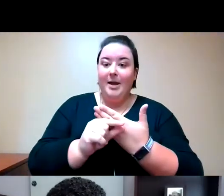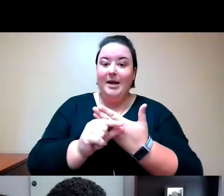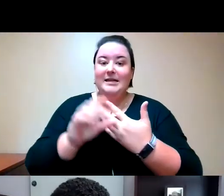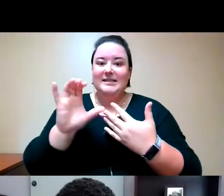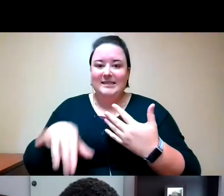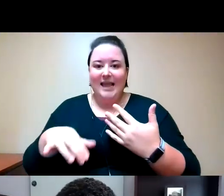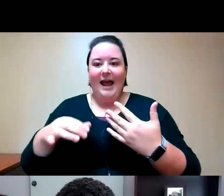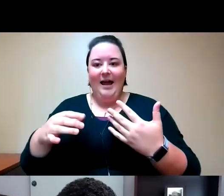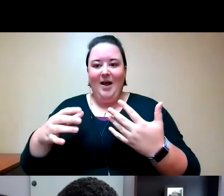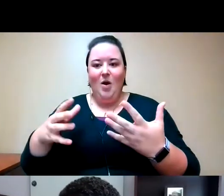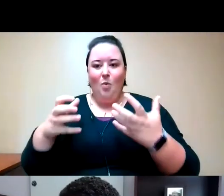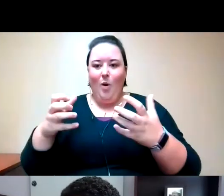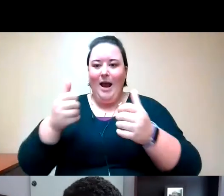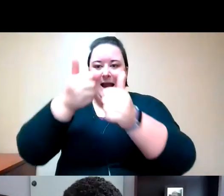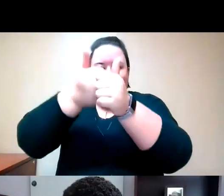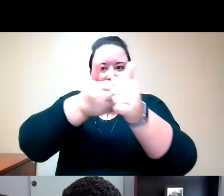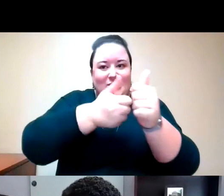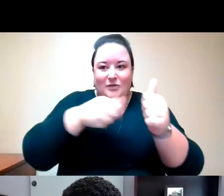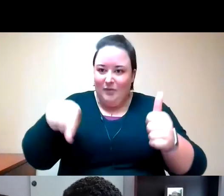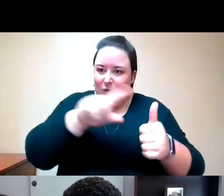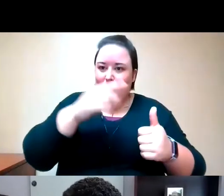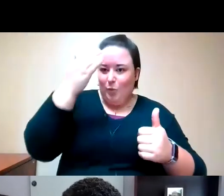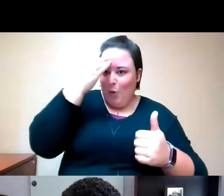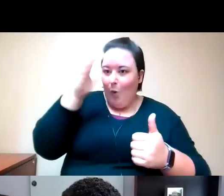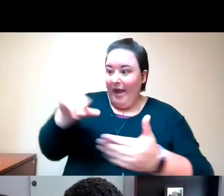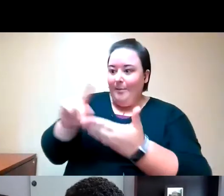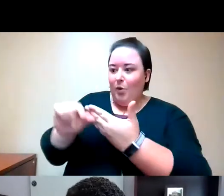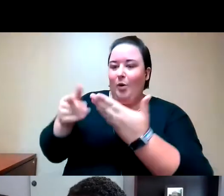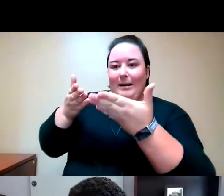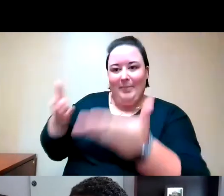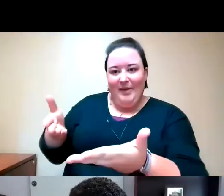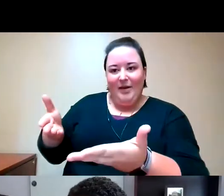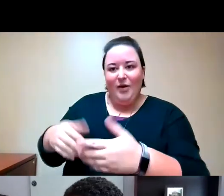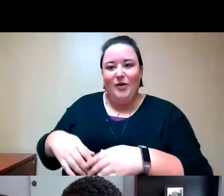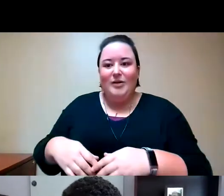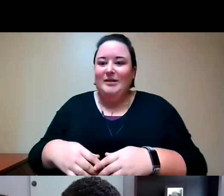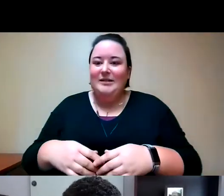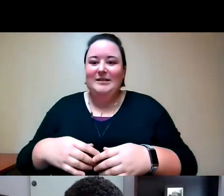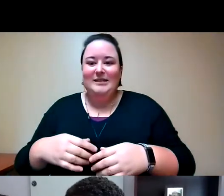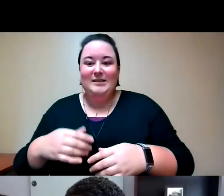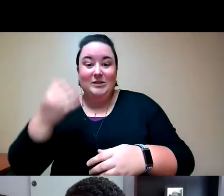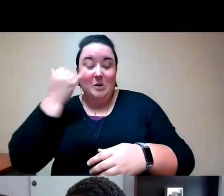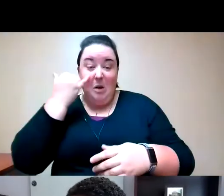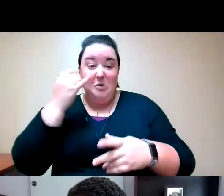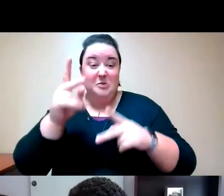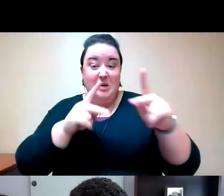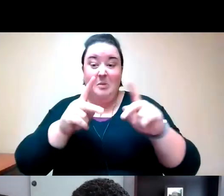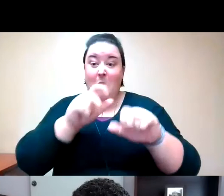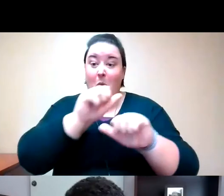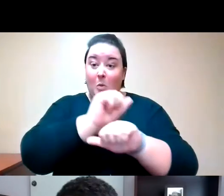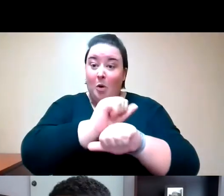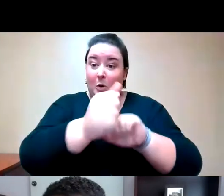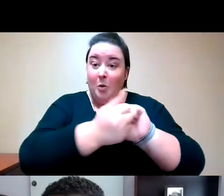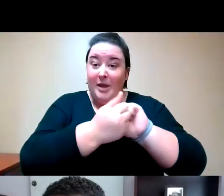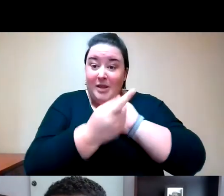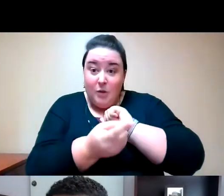to make sure that every single one of you is aware of, so that we can make sure that if there are clients that are working with you that will